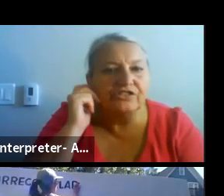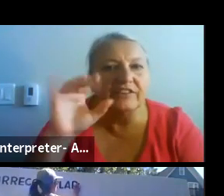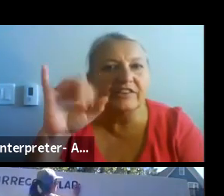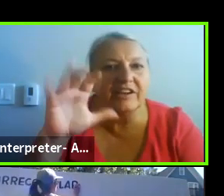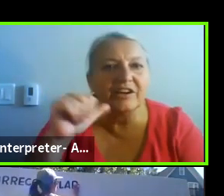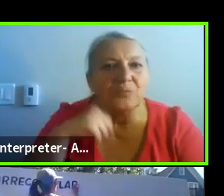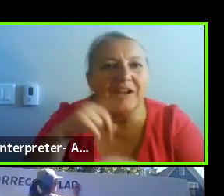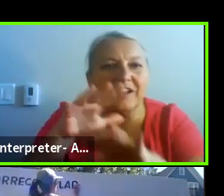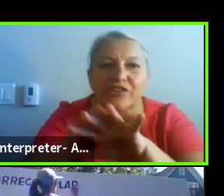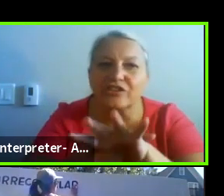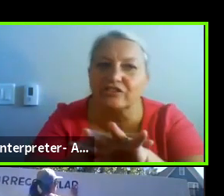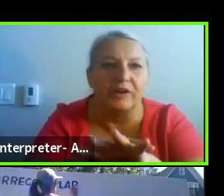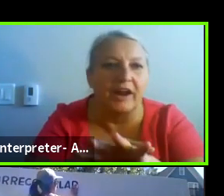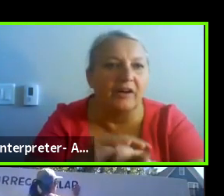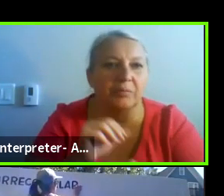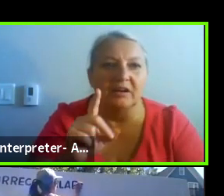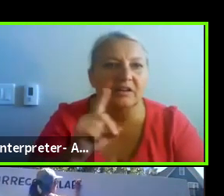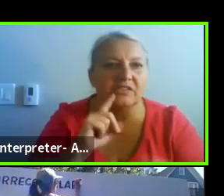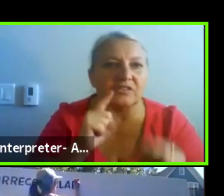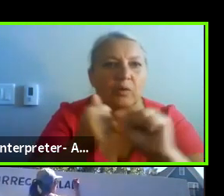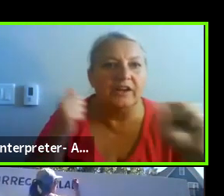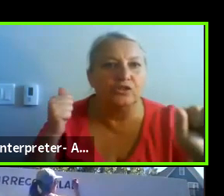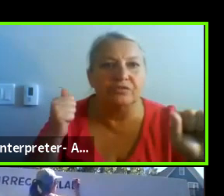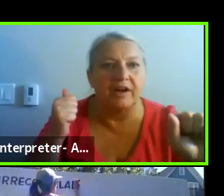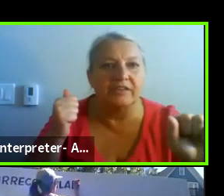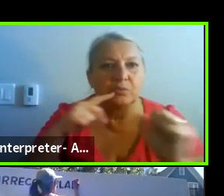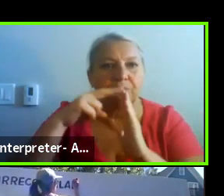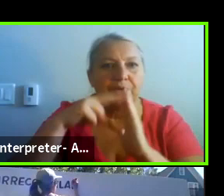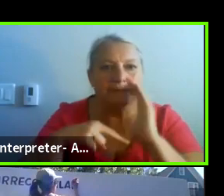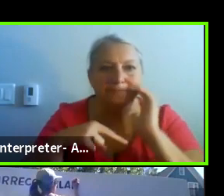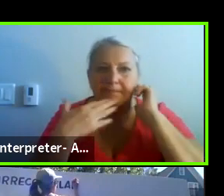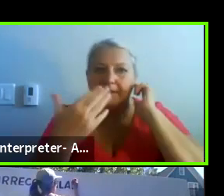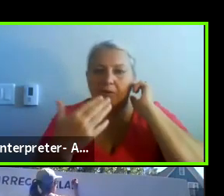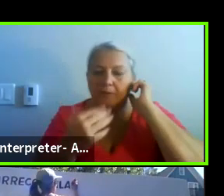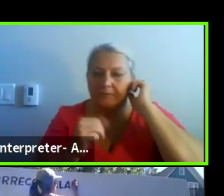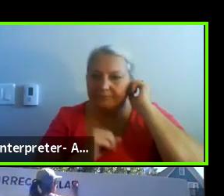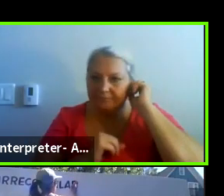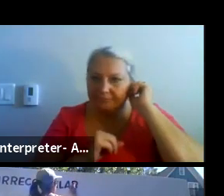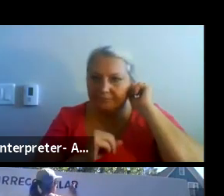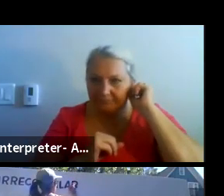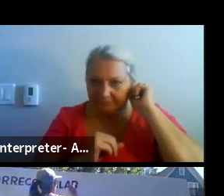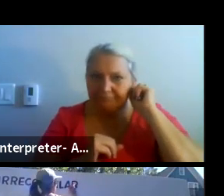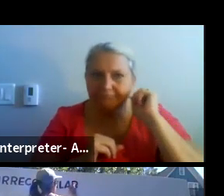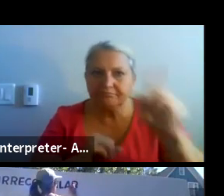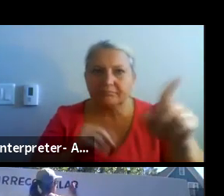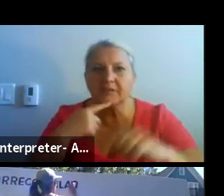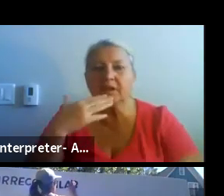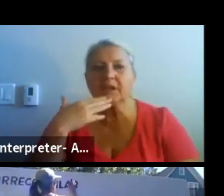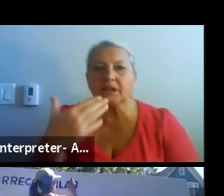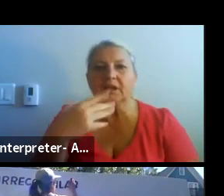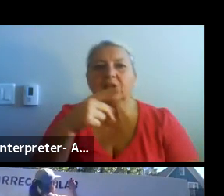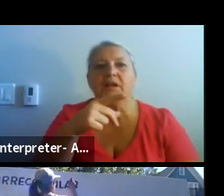thankful. Jessica, could we ask you to slow down a bit? It's way too fast when you're reading. Thank you. Thank you.